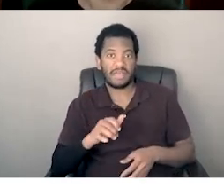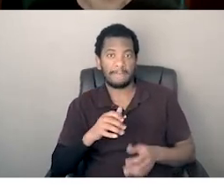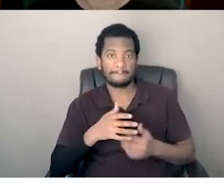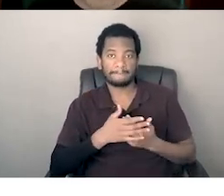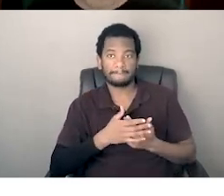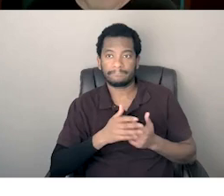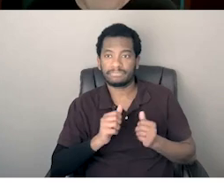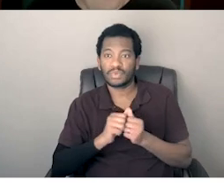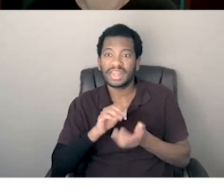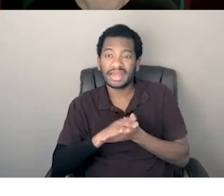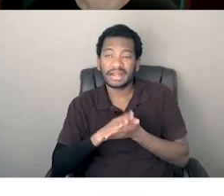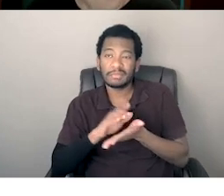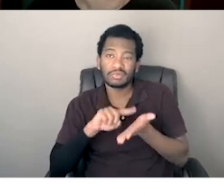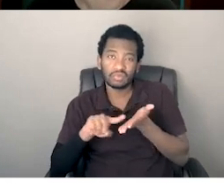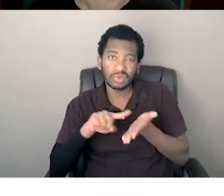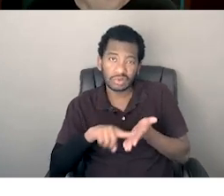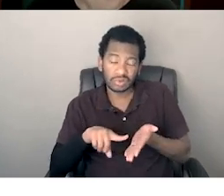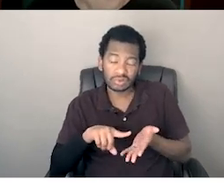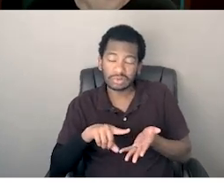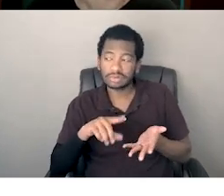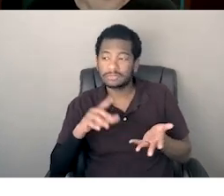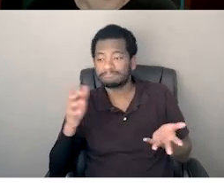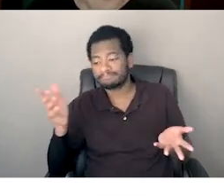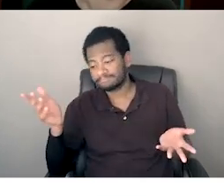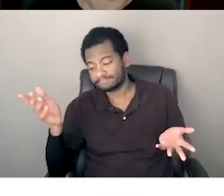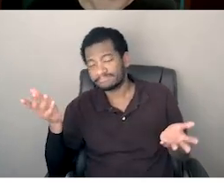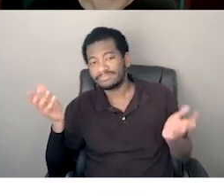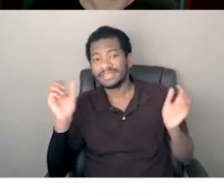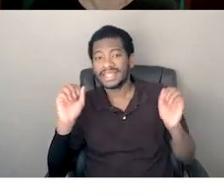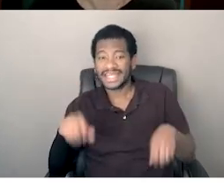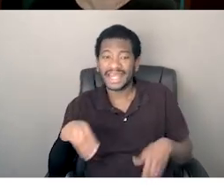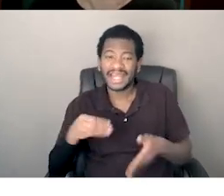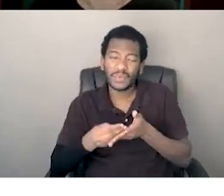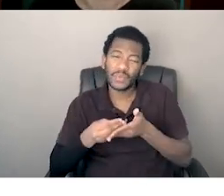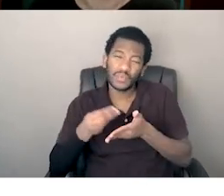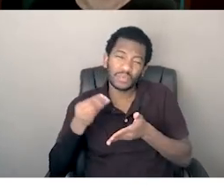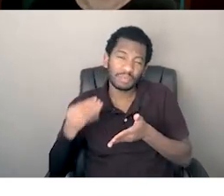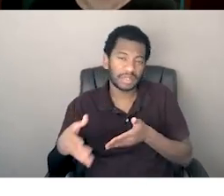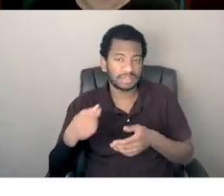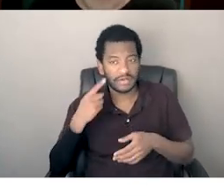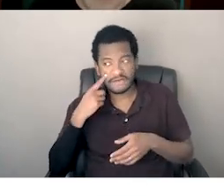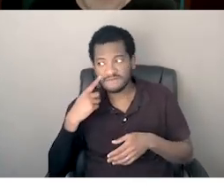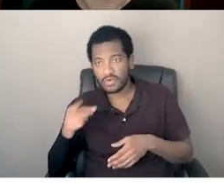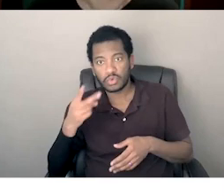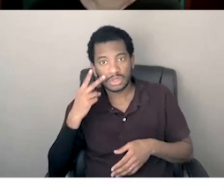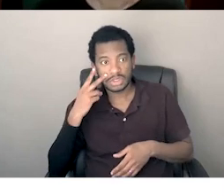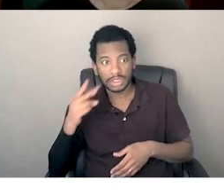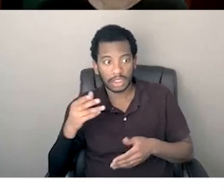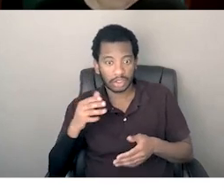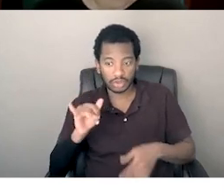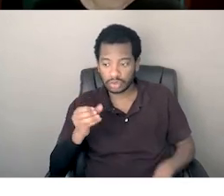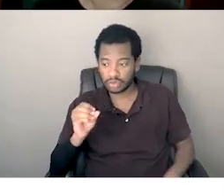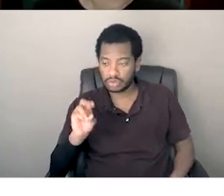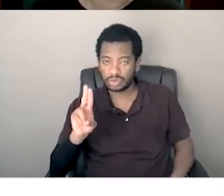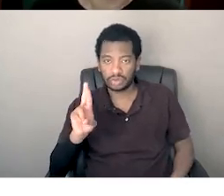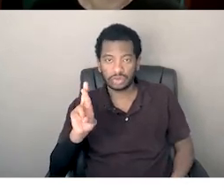With academic research, it can be expensive to access journals, and also